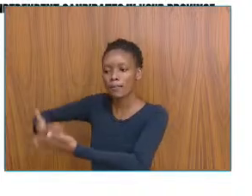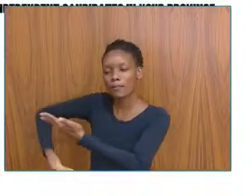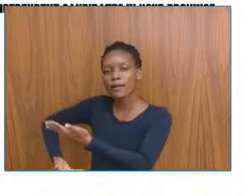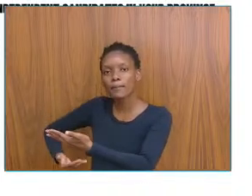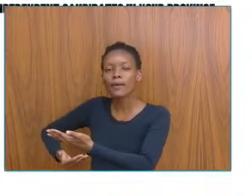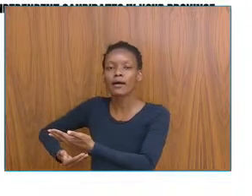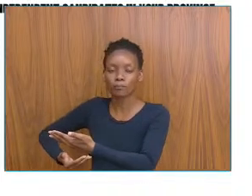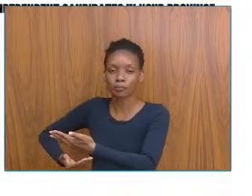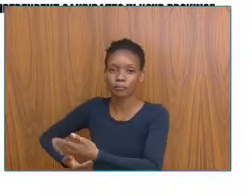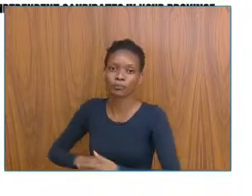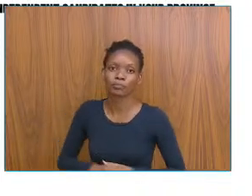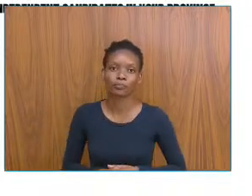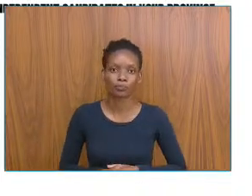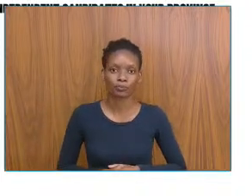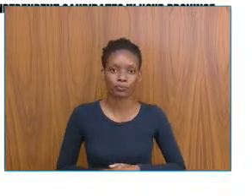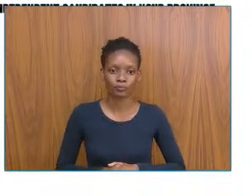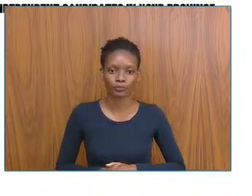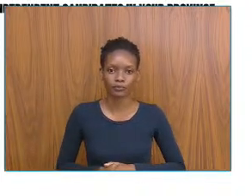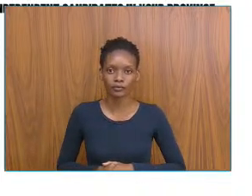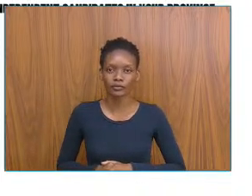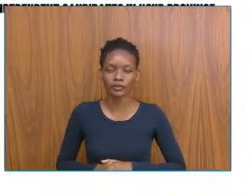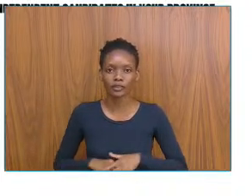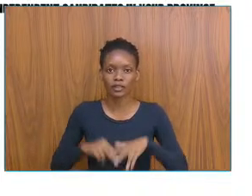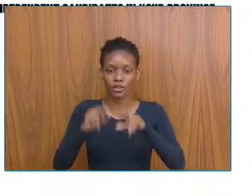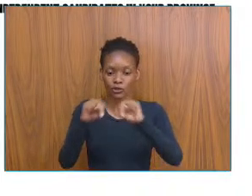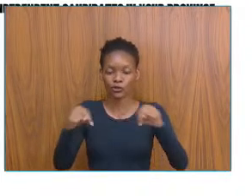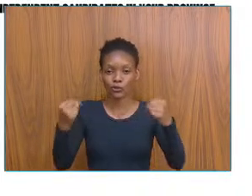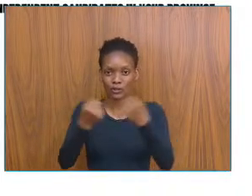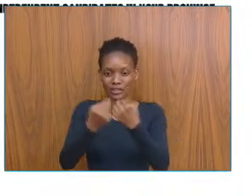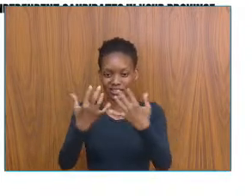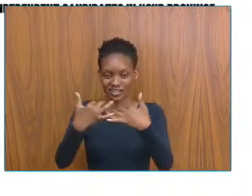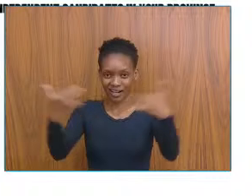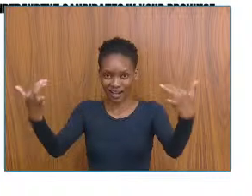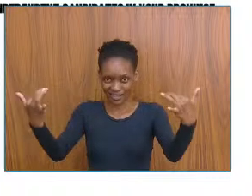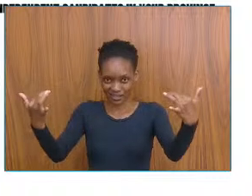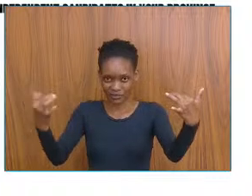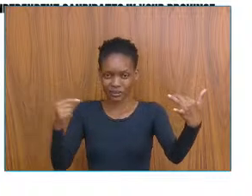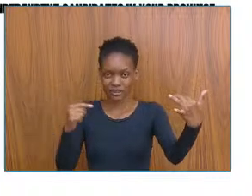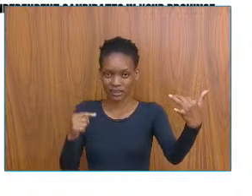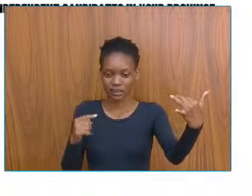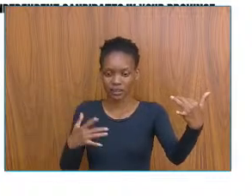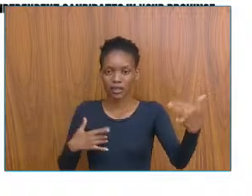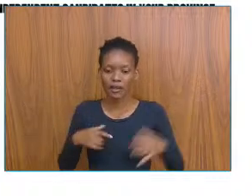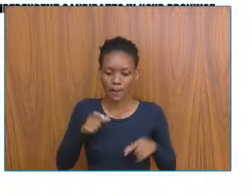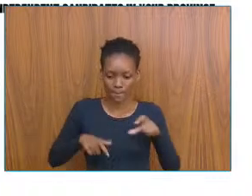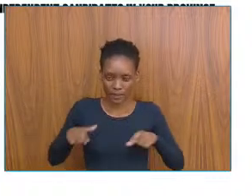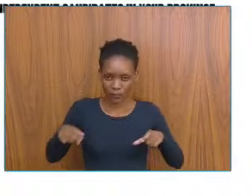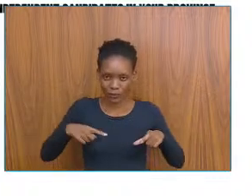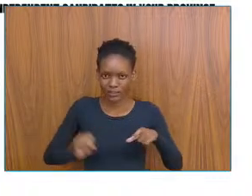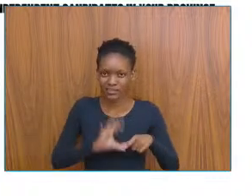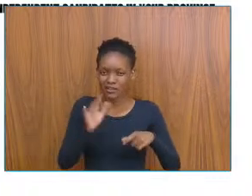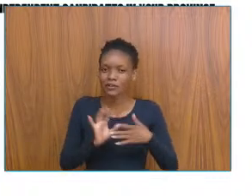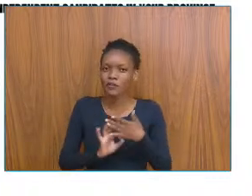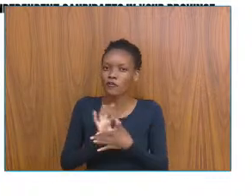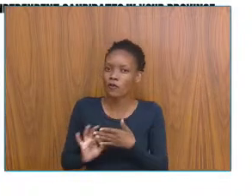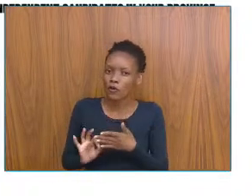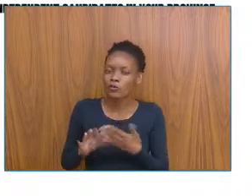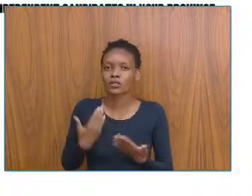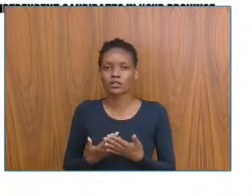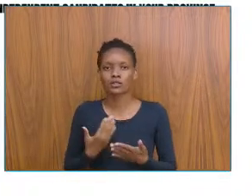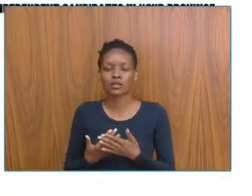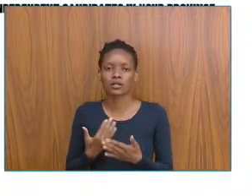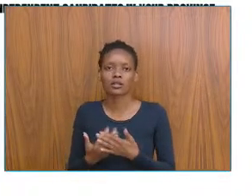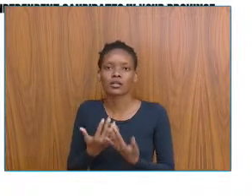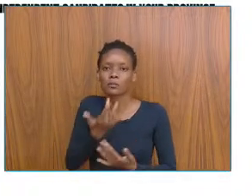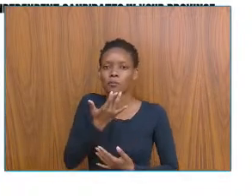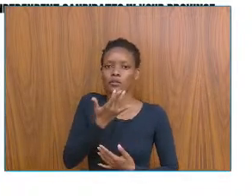Therefore, in respect of the elections of the National Assembly, voters may elect a preferred party on the